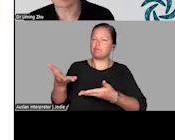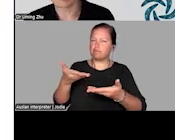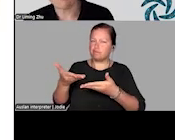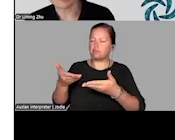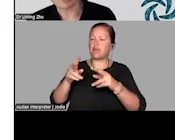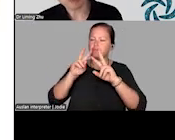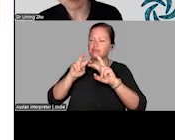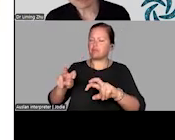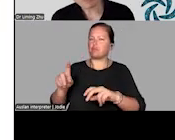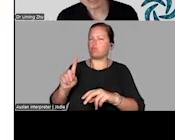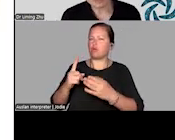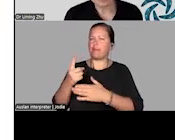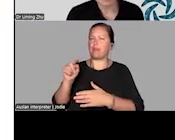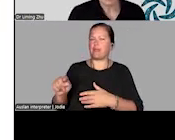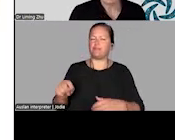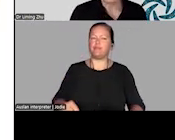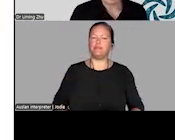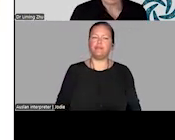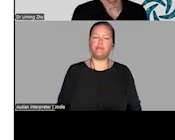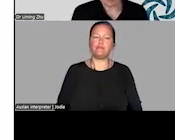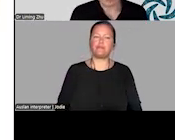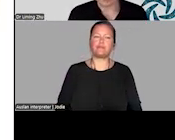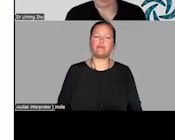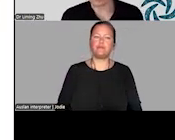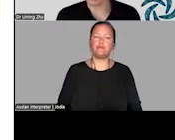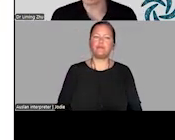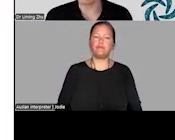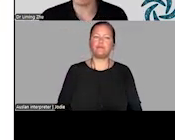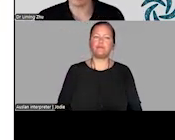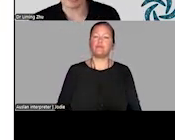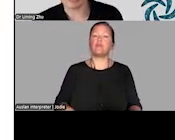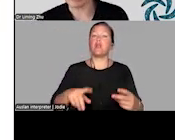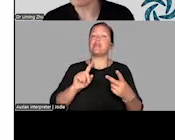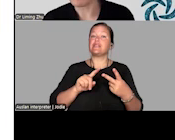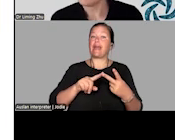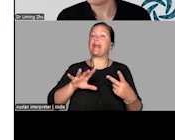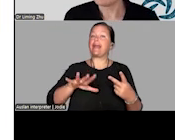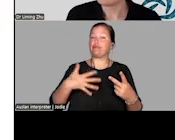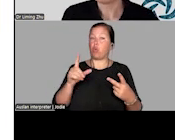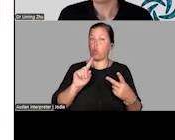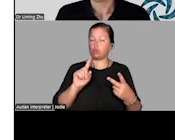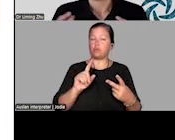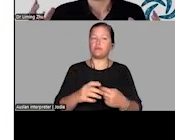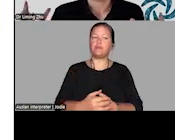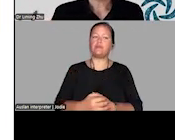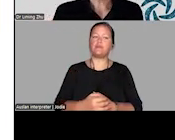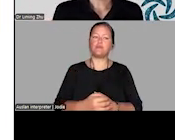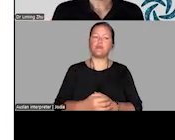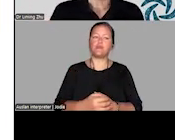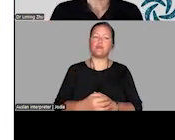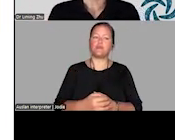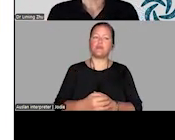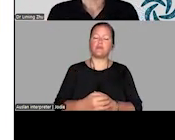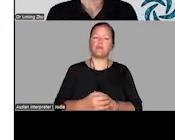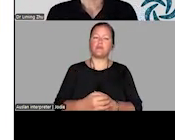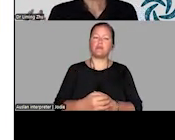what happened there. Uh, the second one is actually another very interesting thing. So a lot of